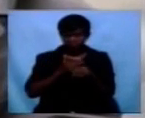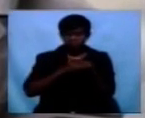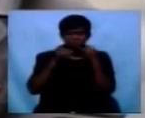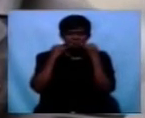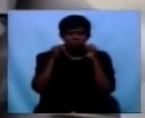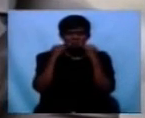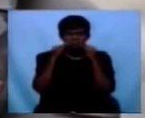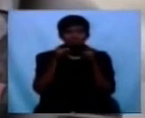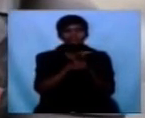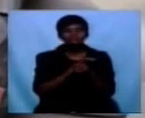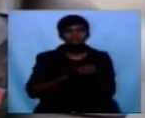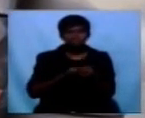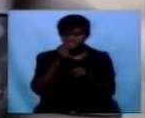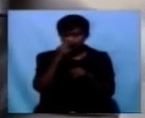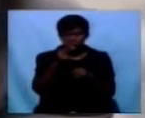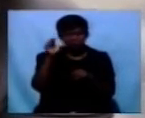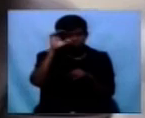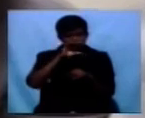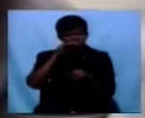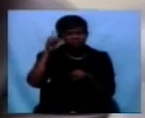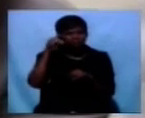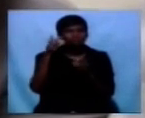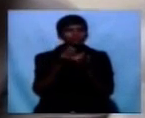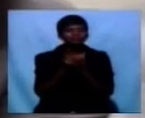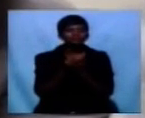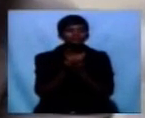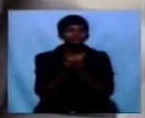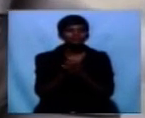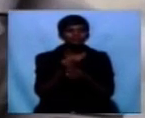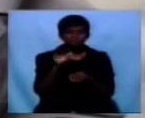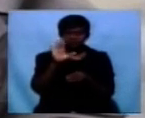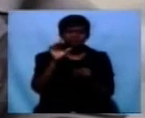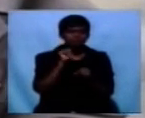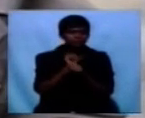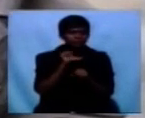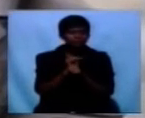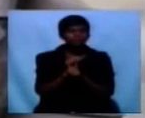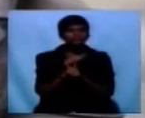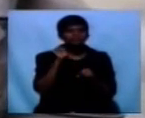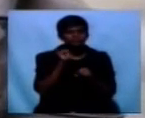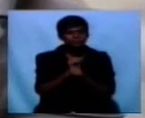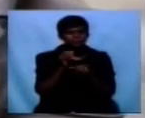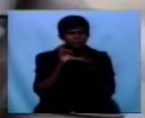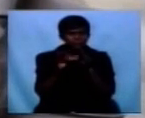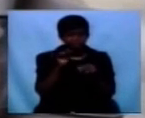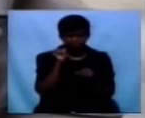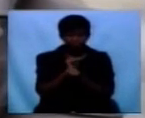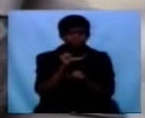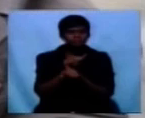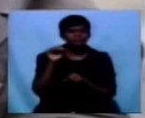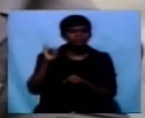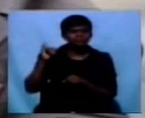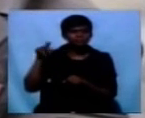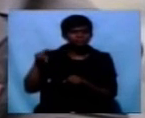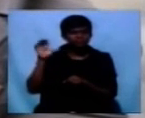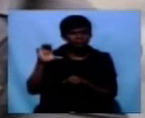the contractors, looking for money is not your role. Your role is to perform. If you've done your IPCs, come to